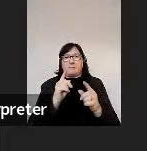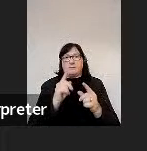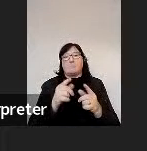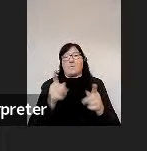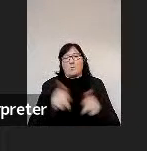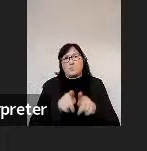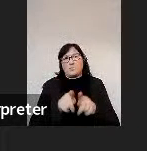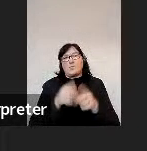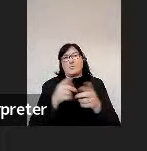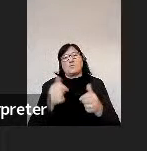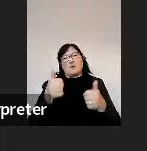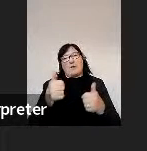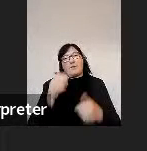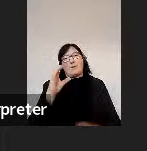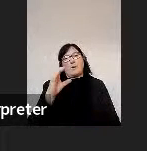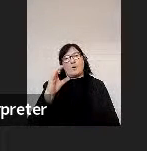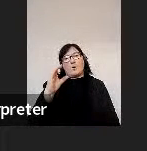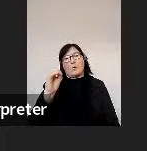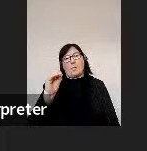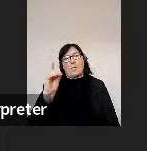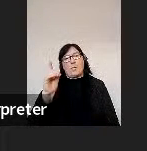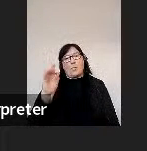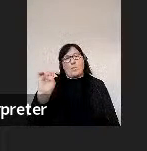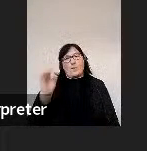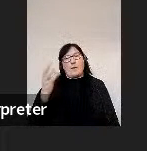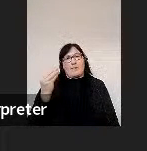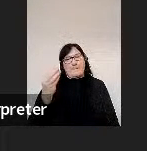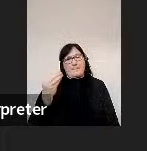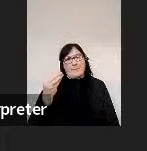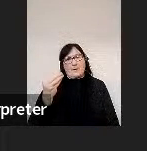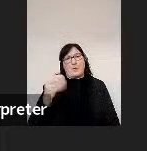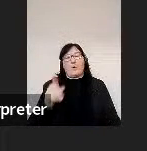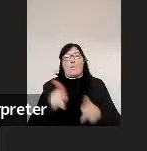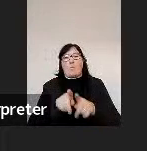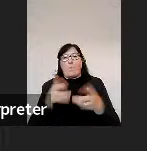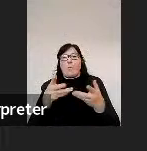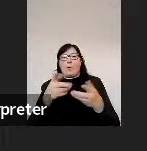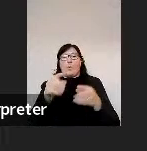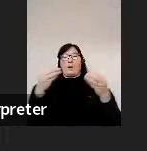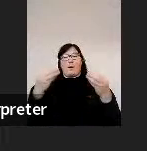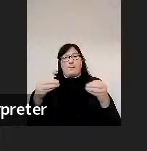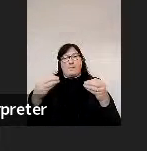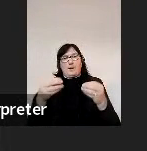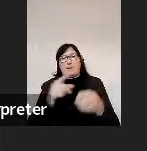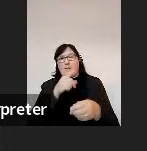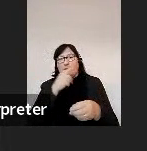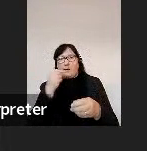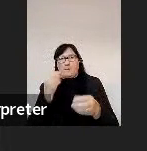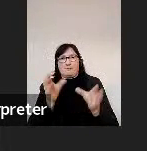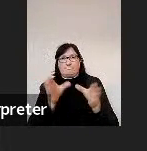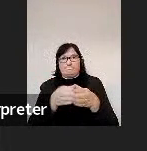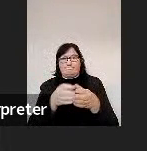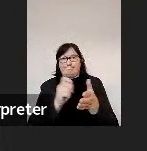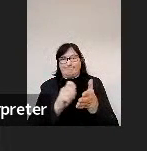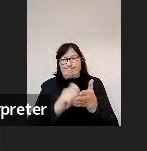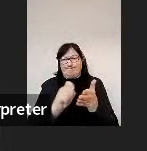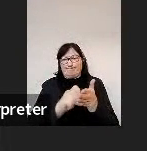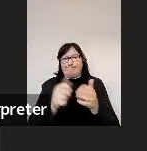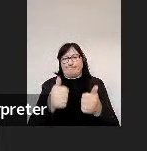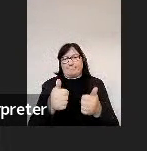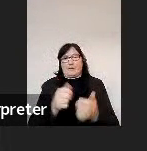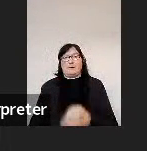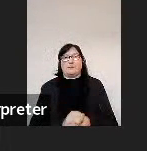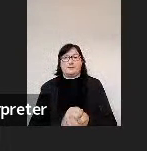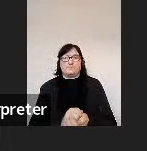of your company in the subject line. For ease of reference and to distinct